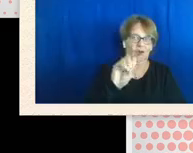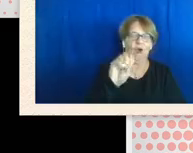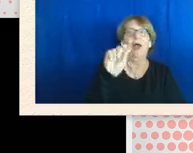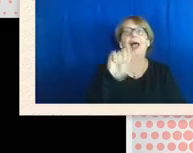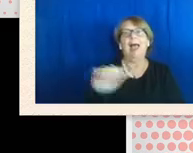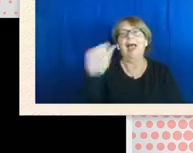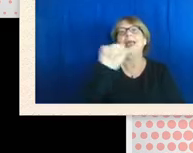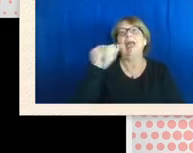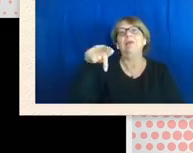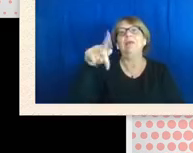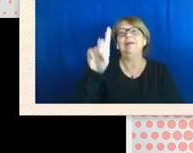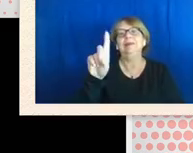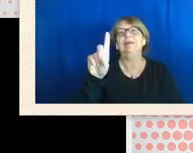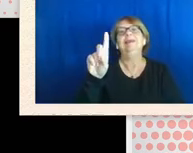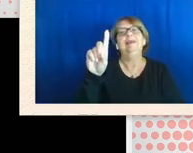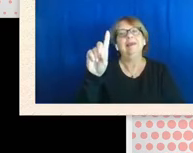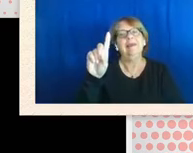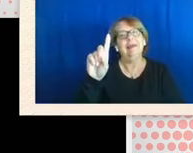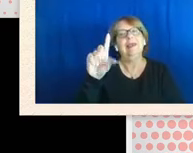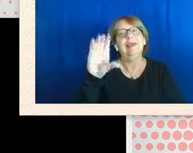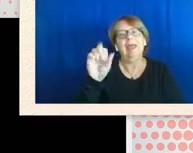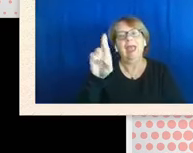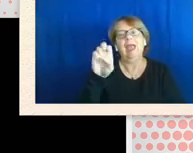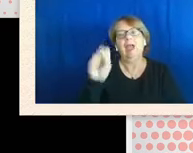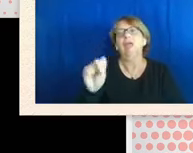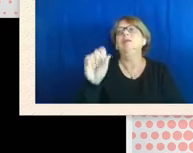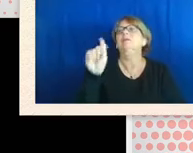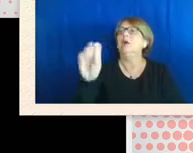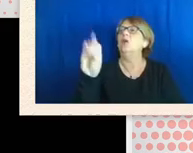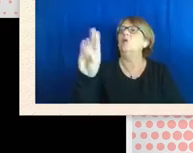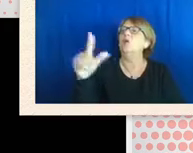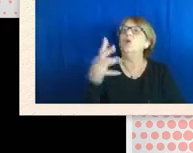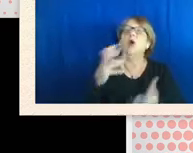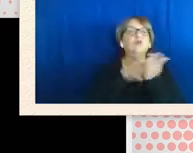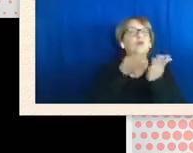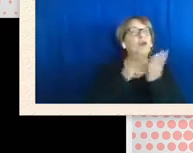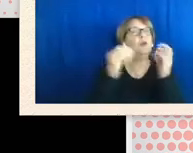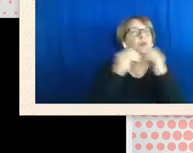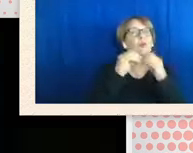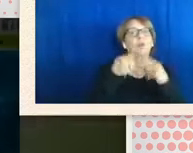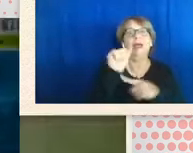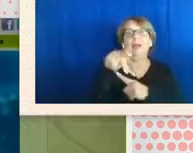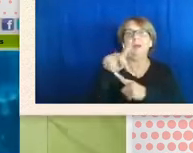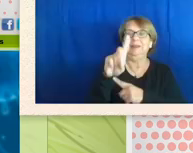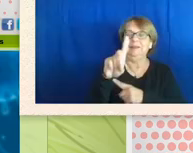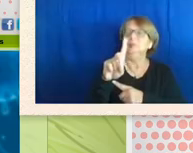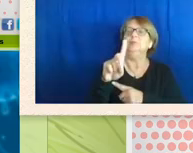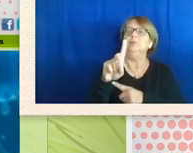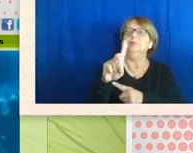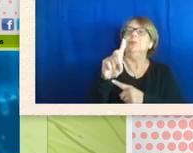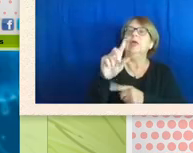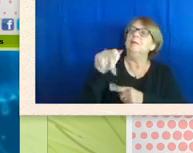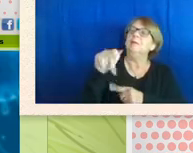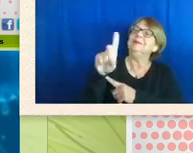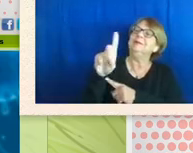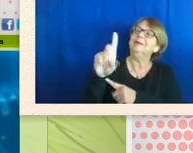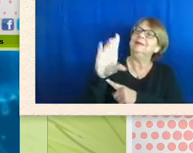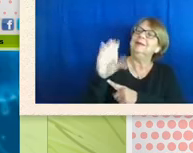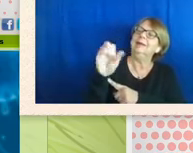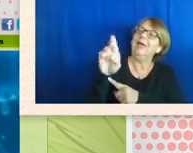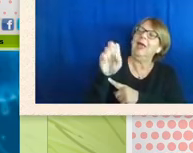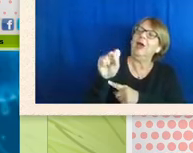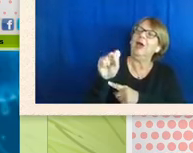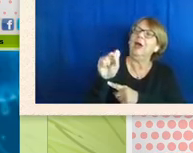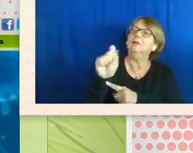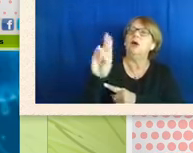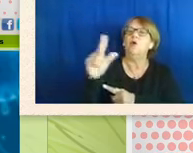apd.info@apdcares.org. And if you'd like to learn more about APD, you can visit our website, apdcares.org. We also, as